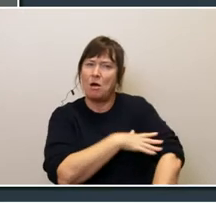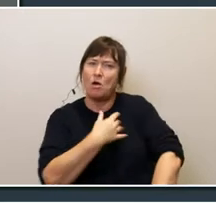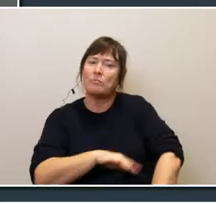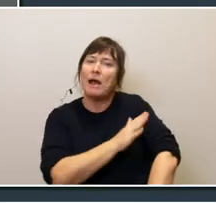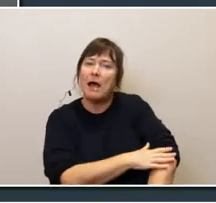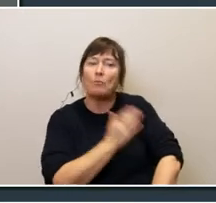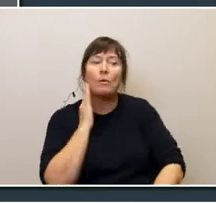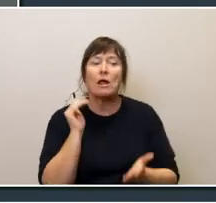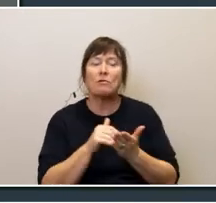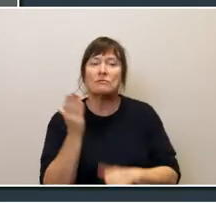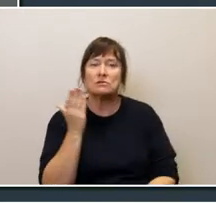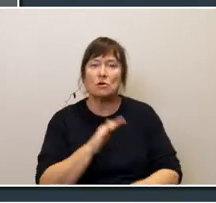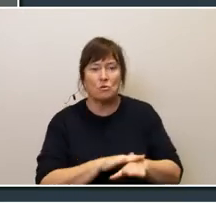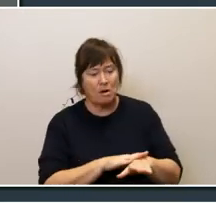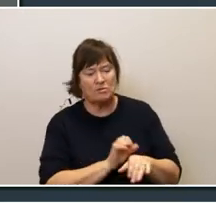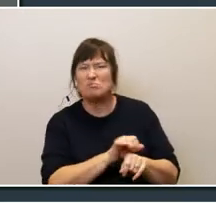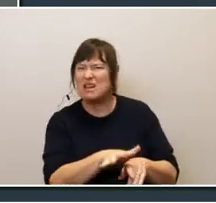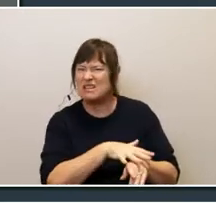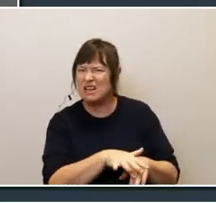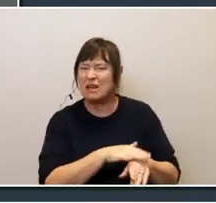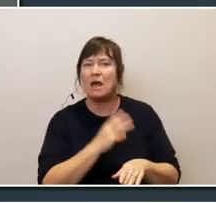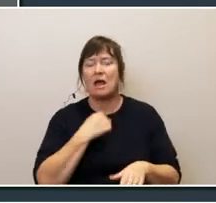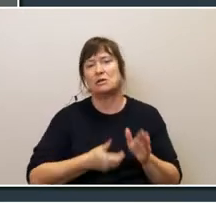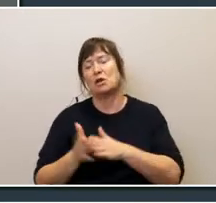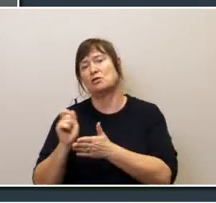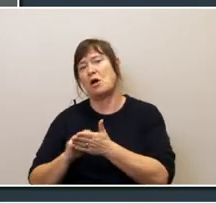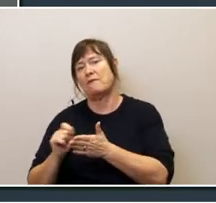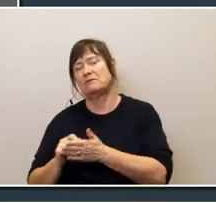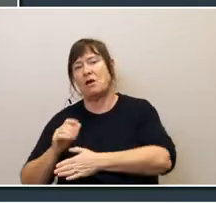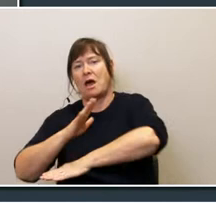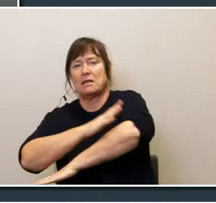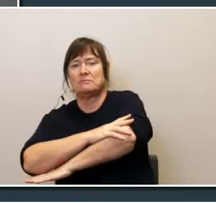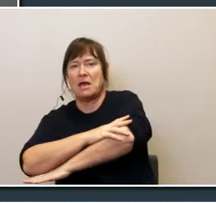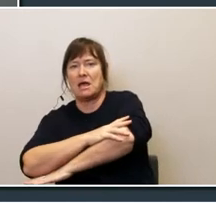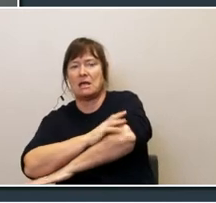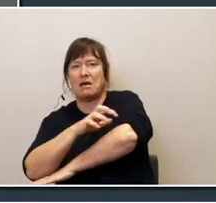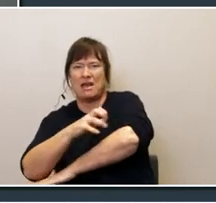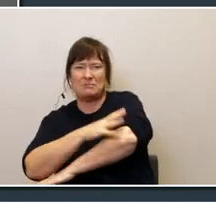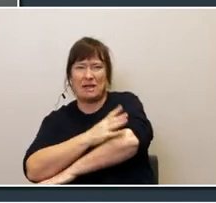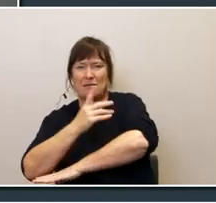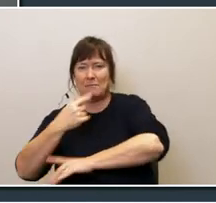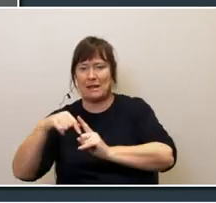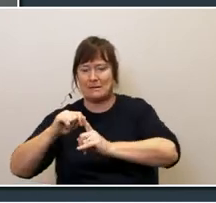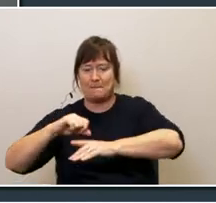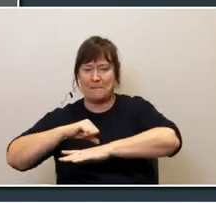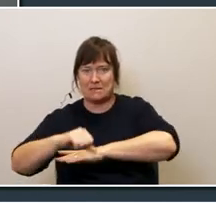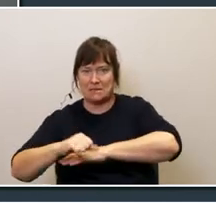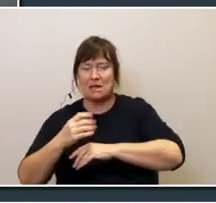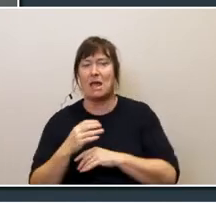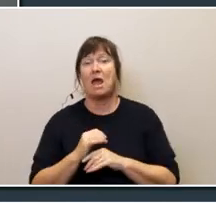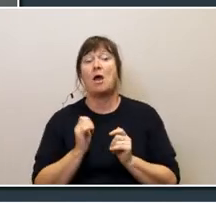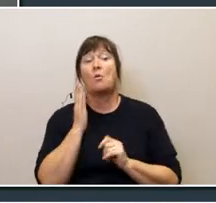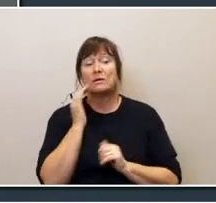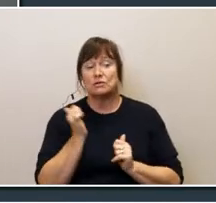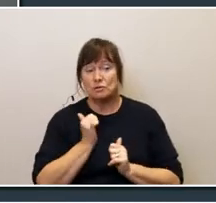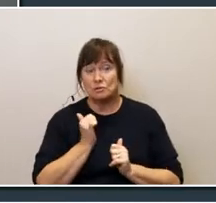sore, and when I got to school, my hand was bleeding. I had to go to the office for an ice pack on my arm and a bandage for my hand. I had to go to work